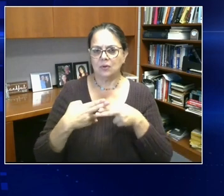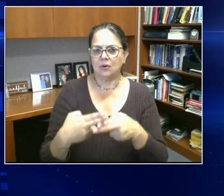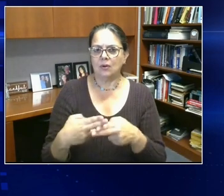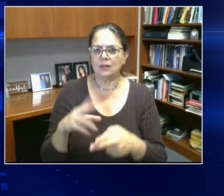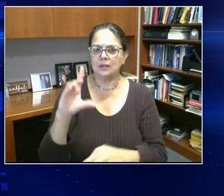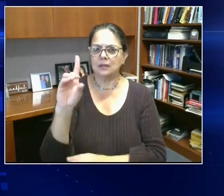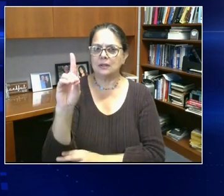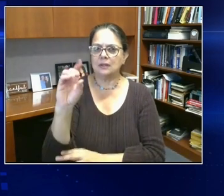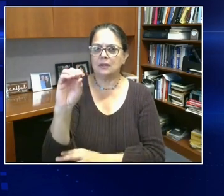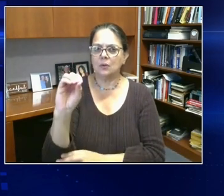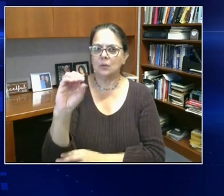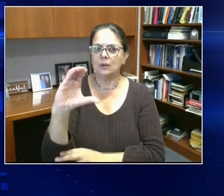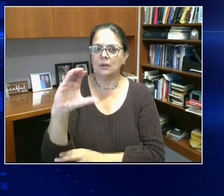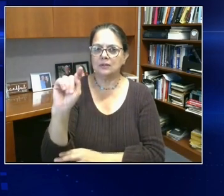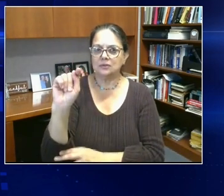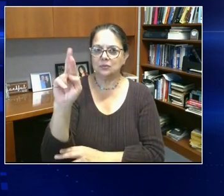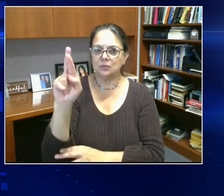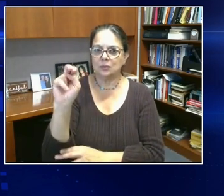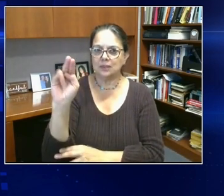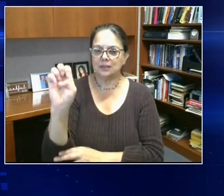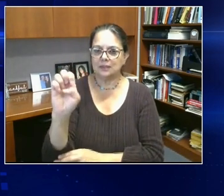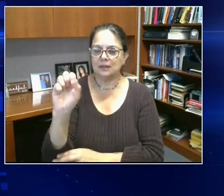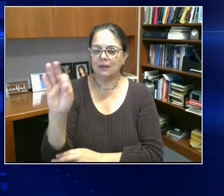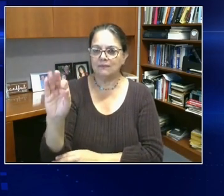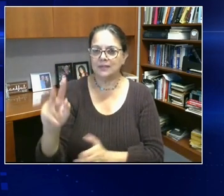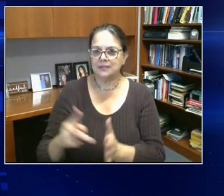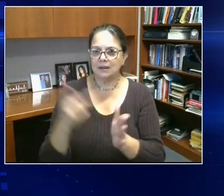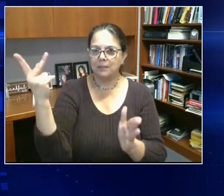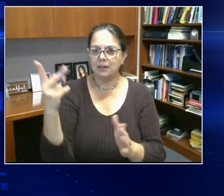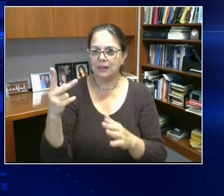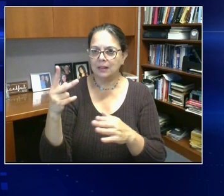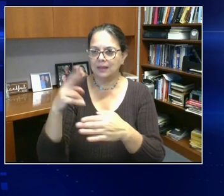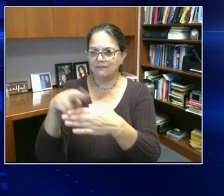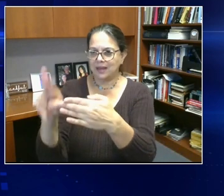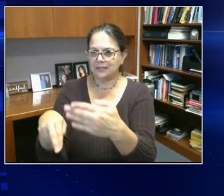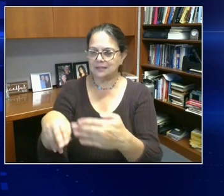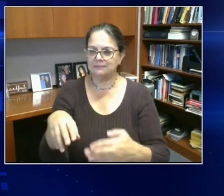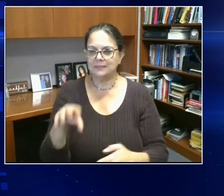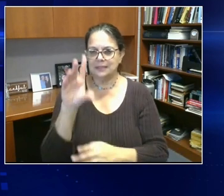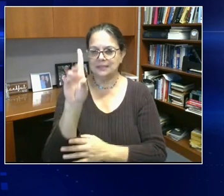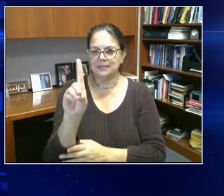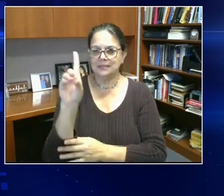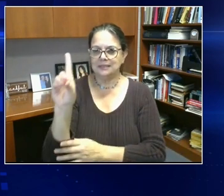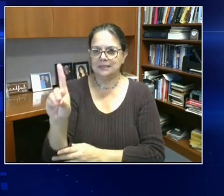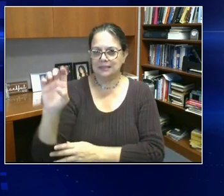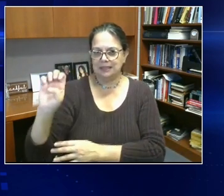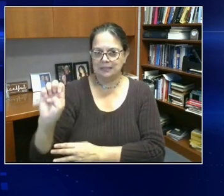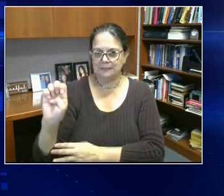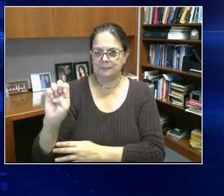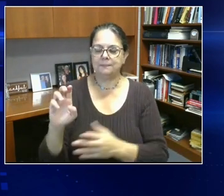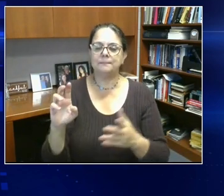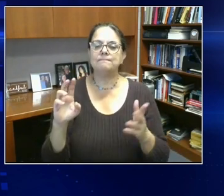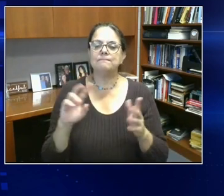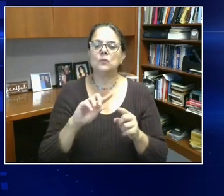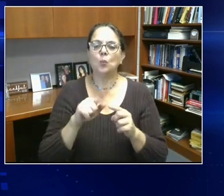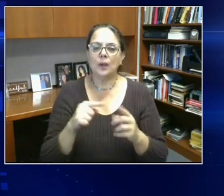This ties in with the concept that we philosophers call the doctrine of double effect, or